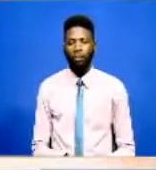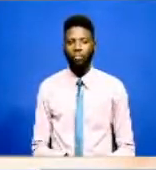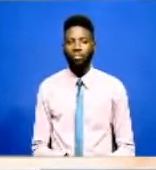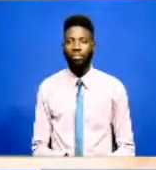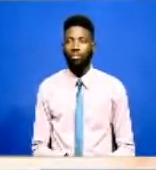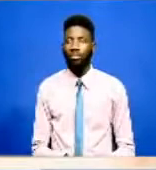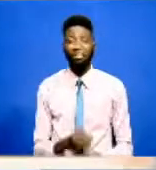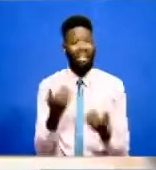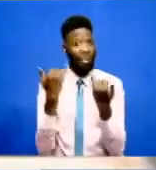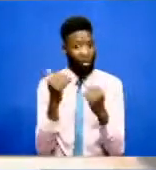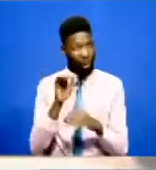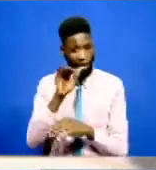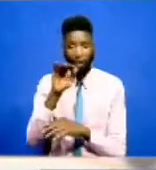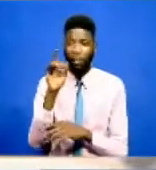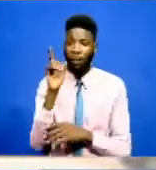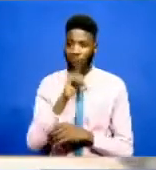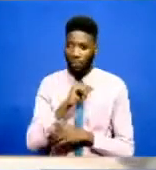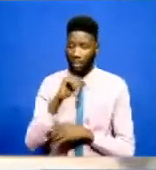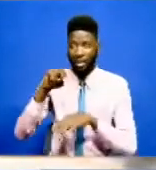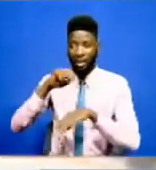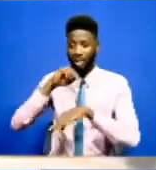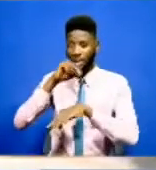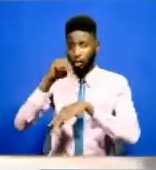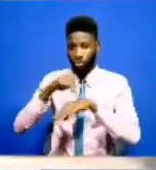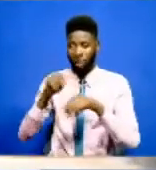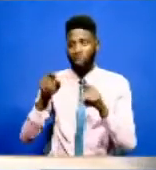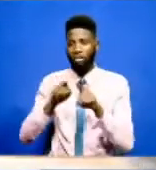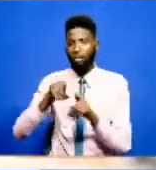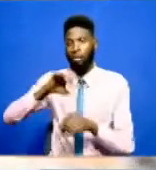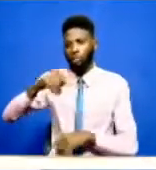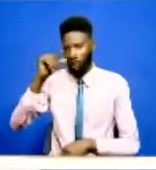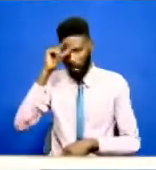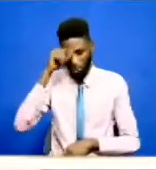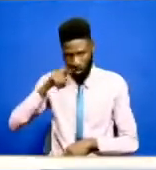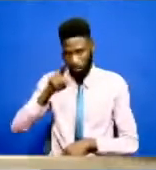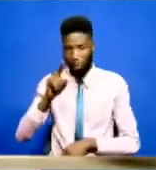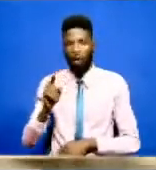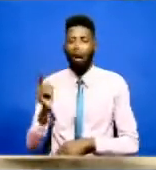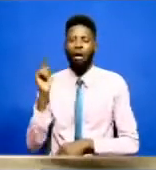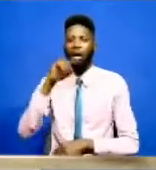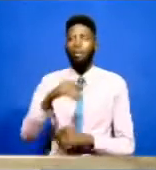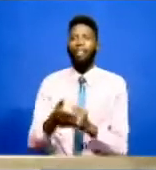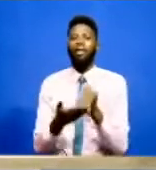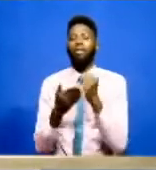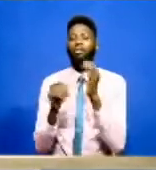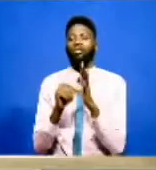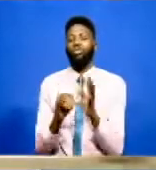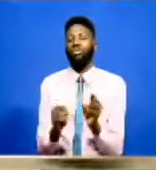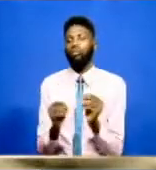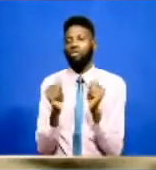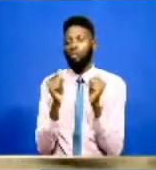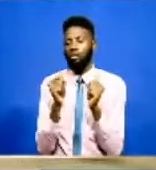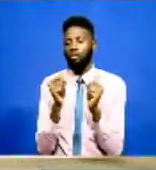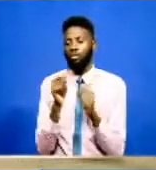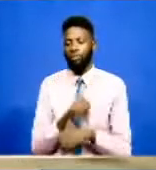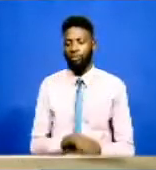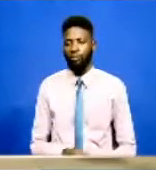They now want both the national and county governments to come to their aid. Irene Mchuma Odim, Channel 1.